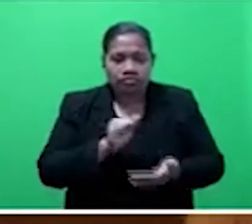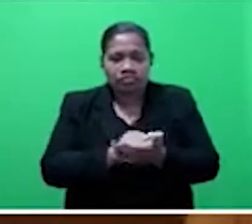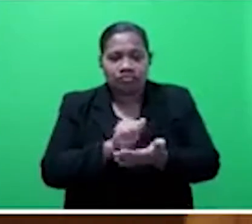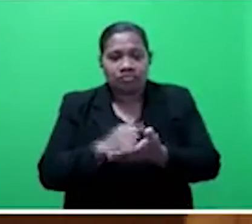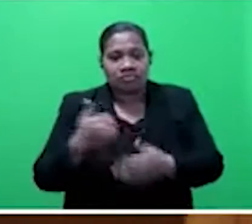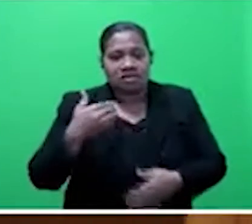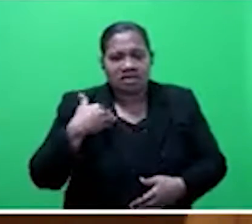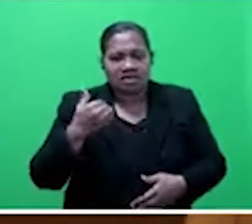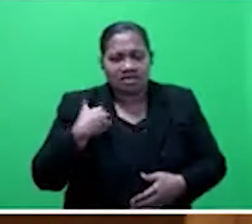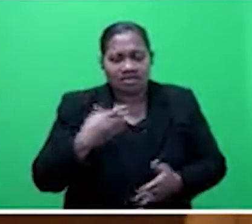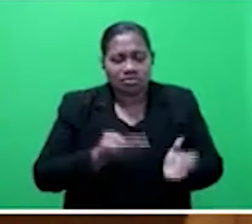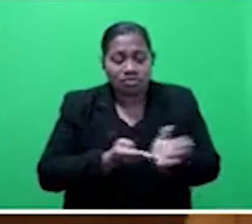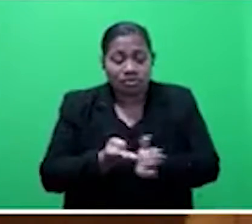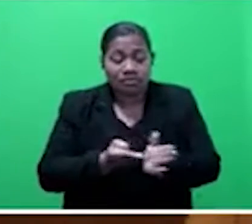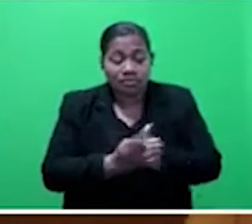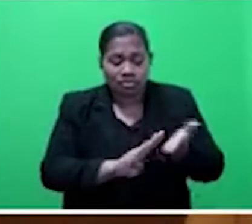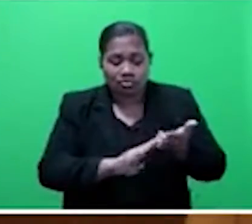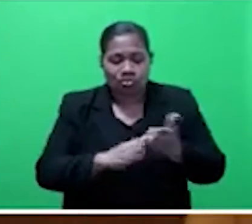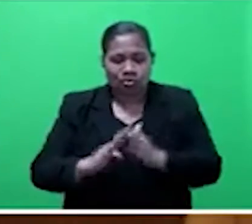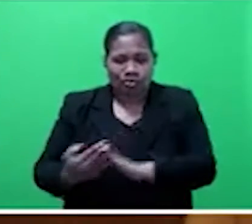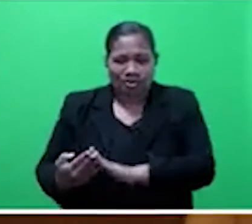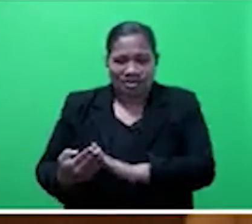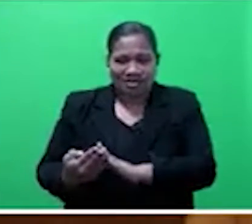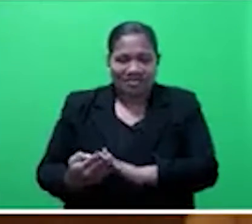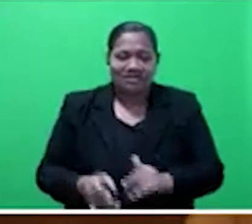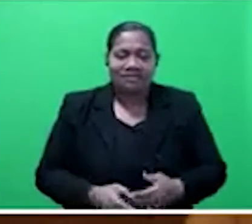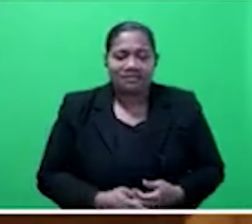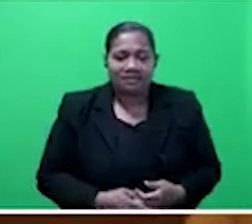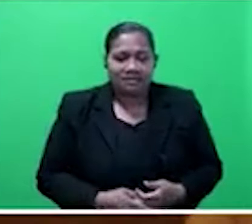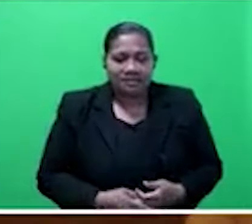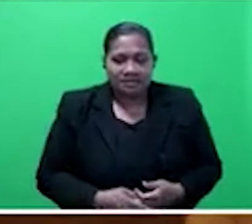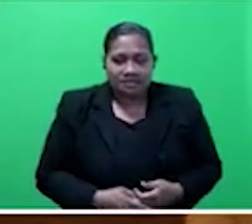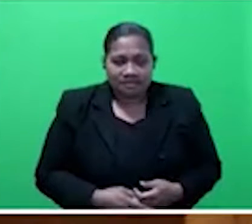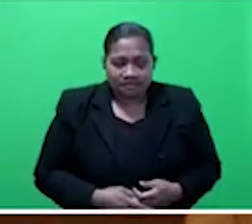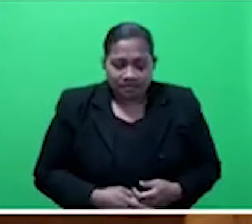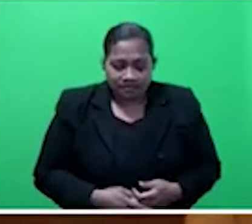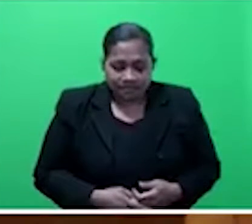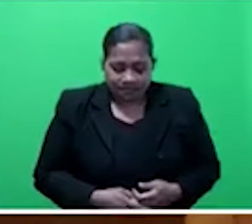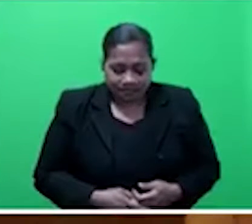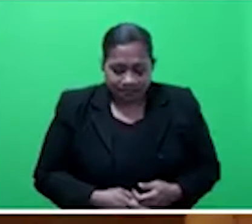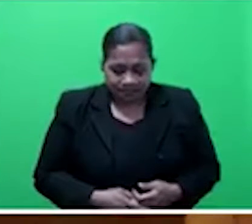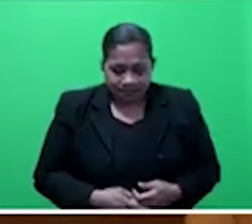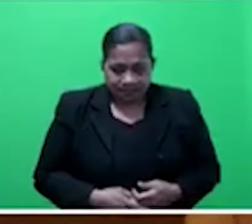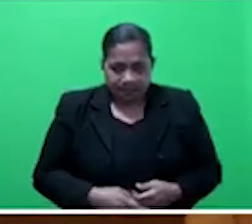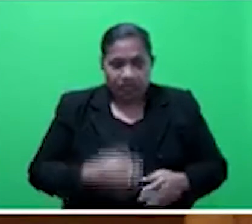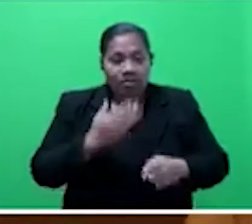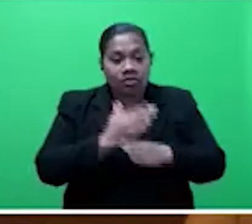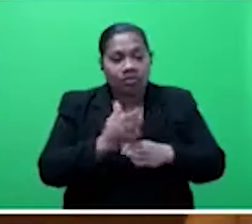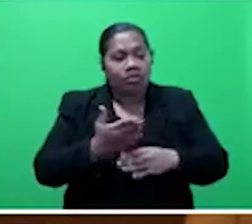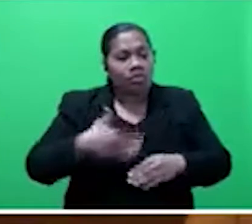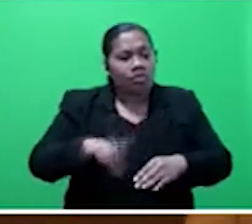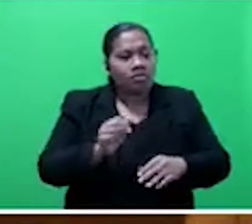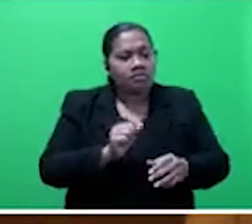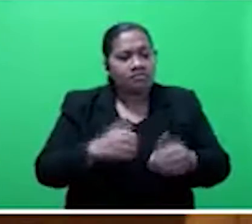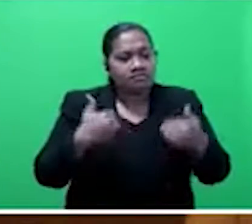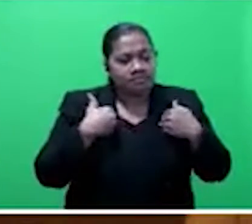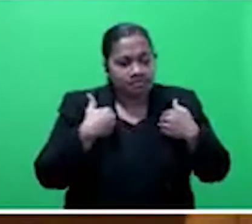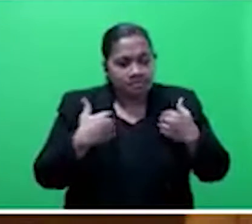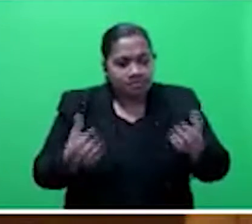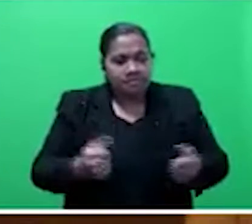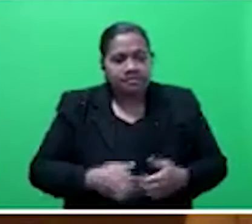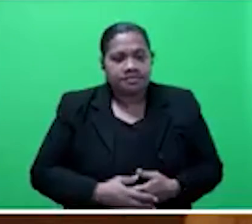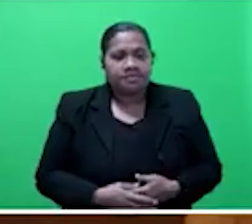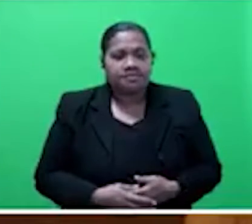these communities. The initiative augurs well with the FijiFirst government's dream of decentralizing